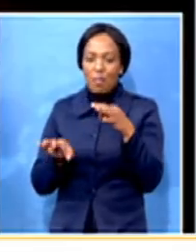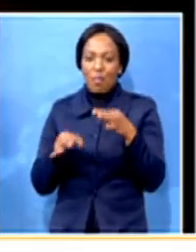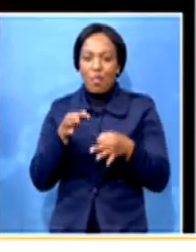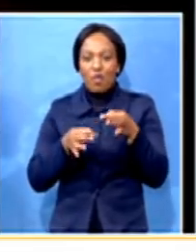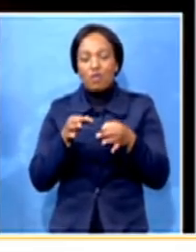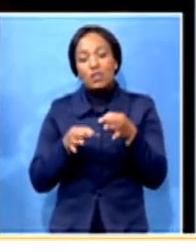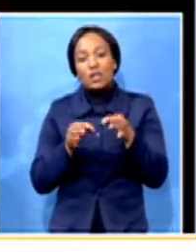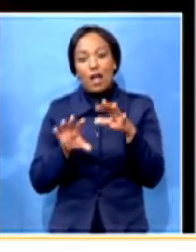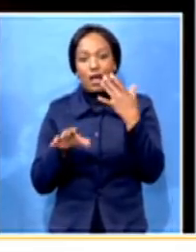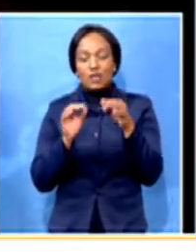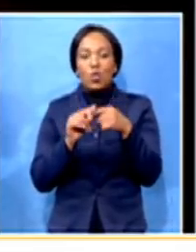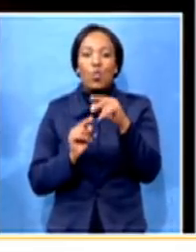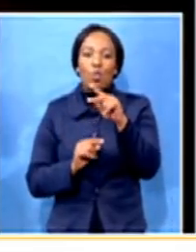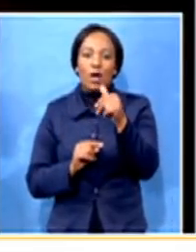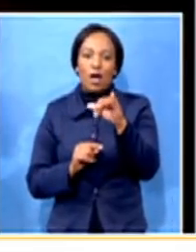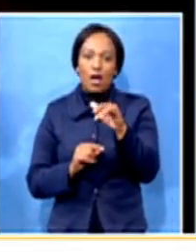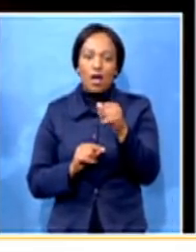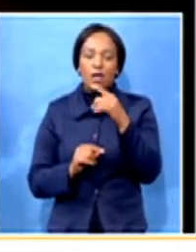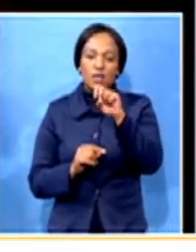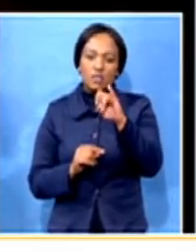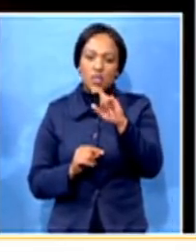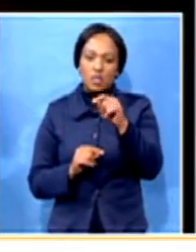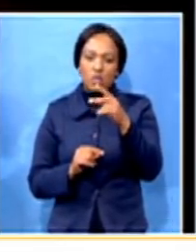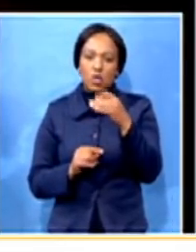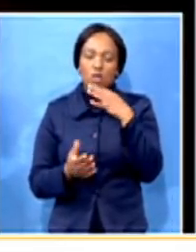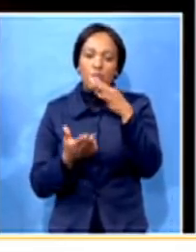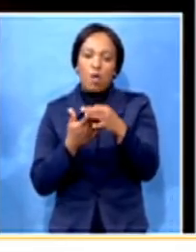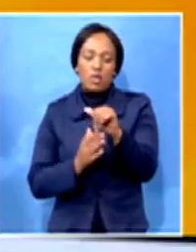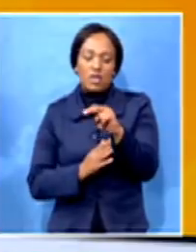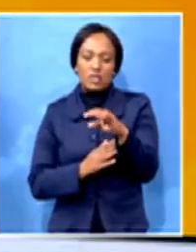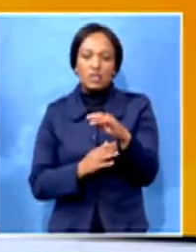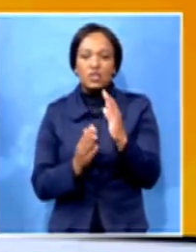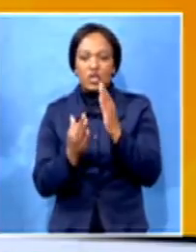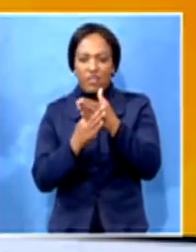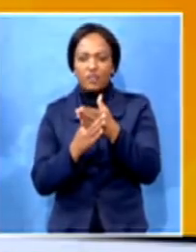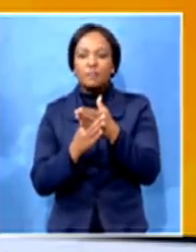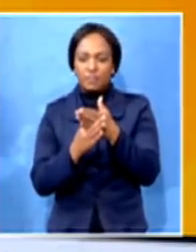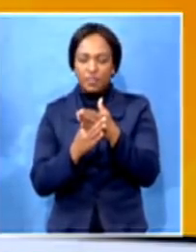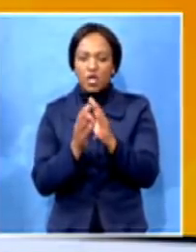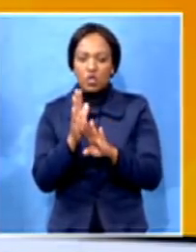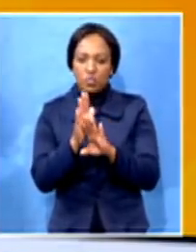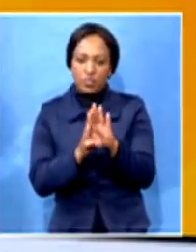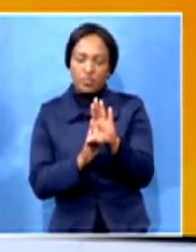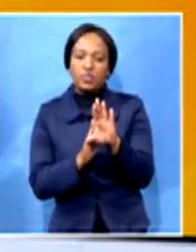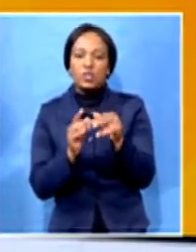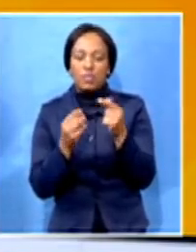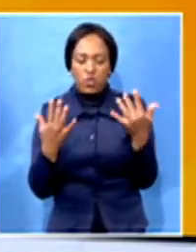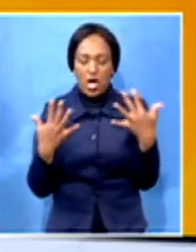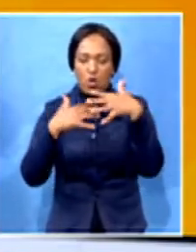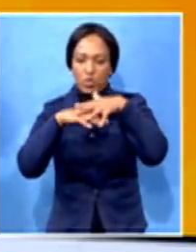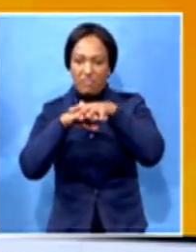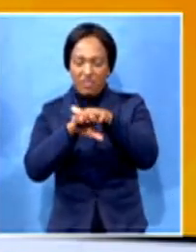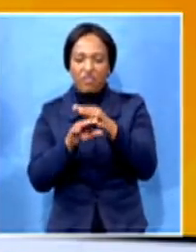Khaya Sithole commenting on the ANC's proposed economic interventions to achieve growth and inclusive